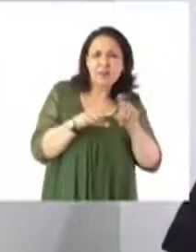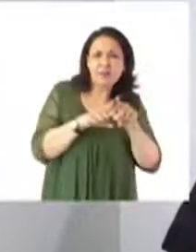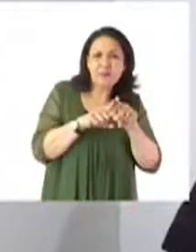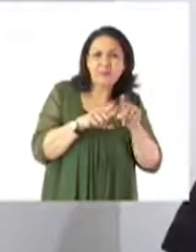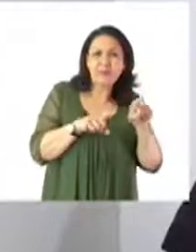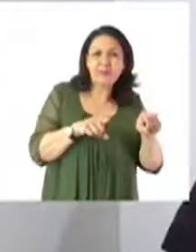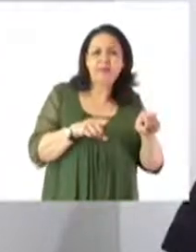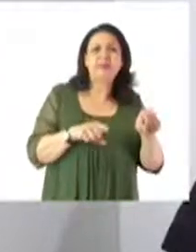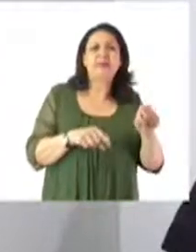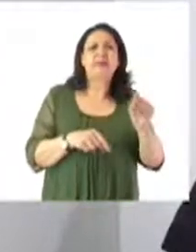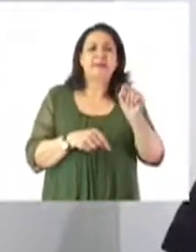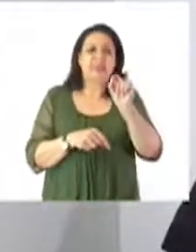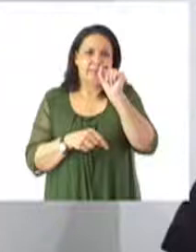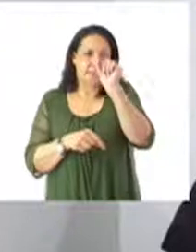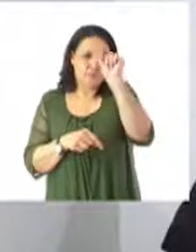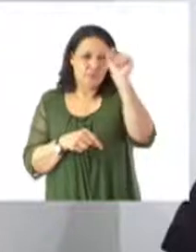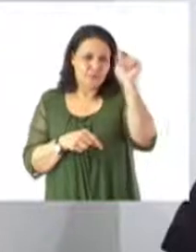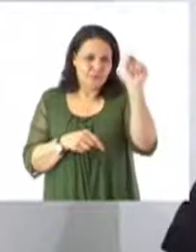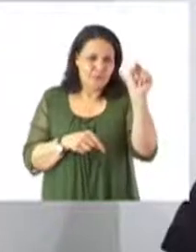giraffes.